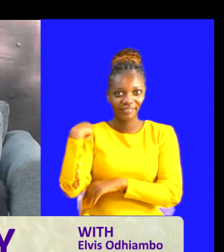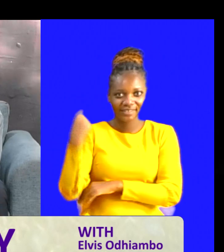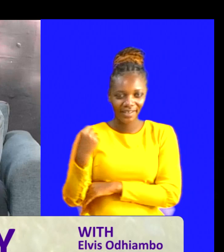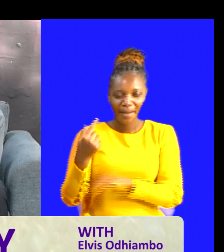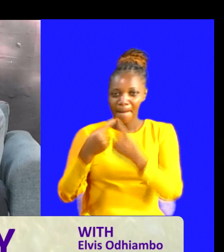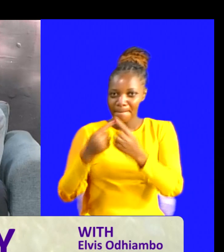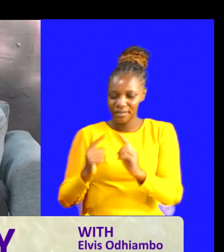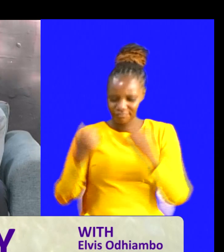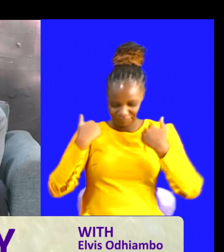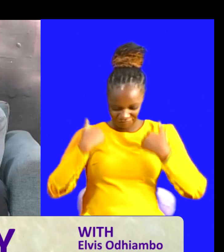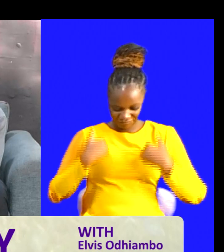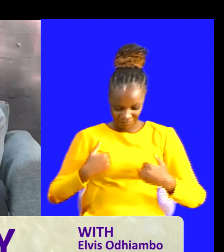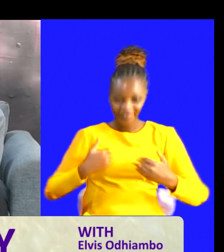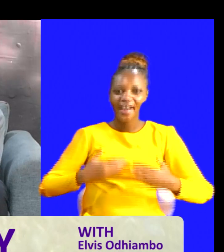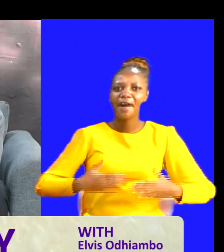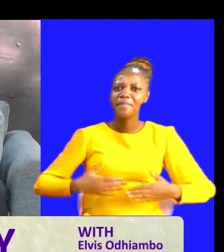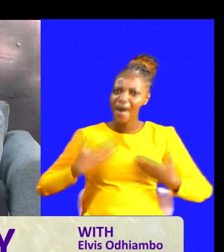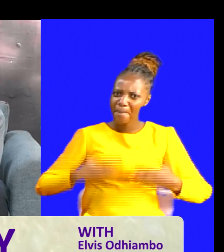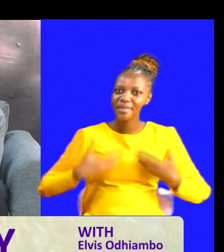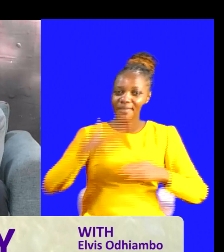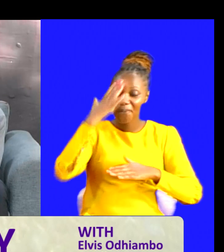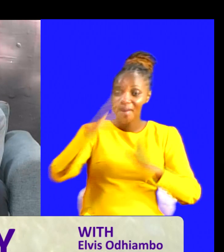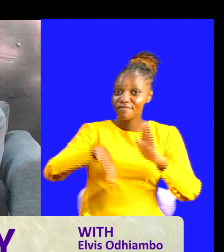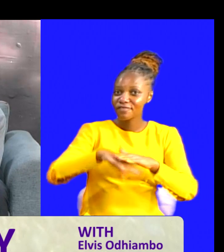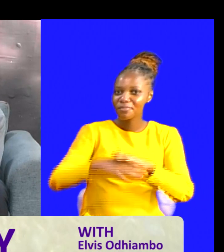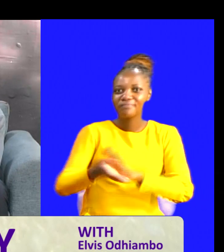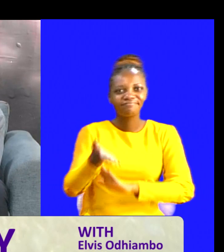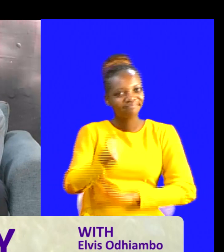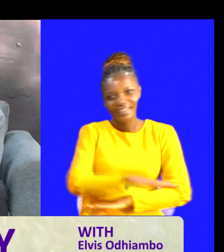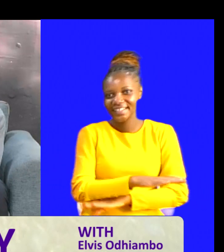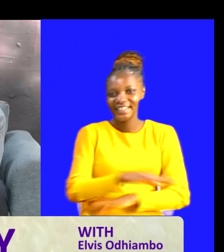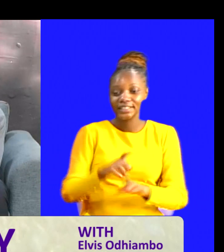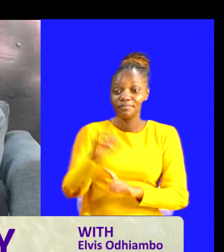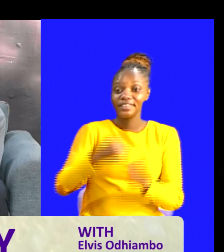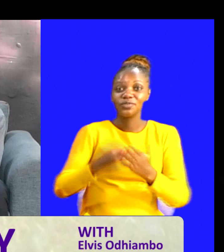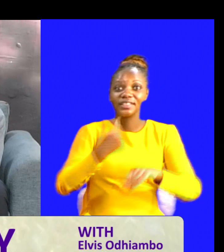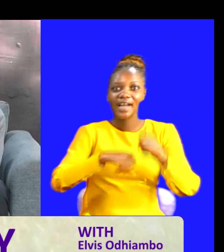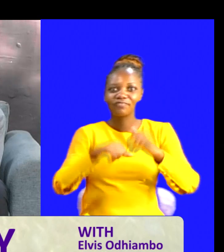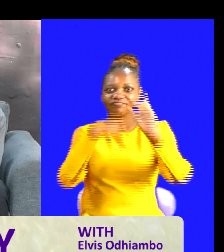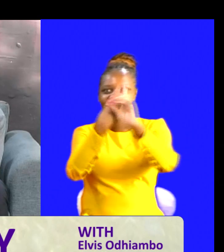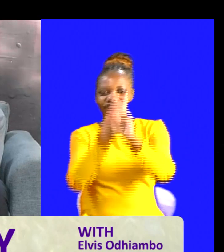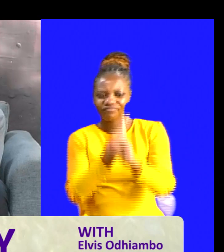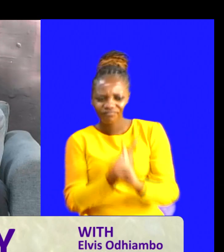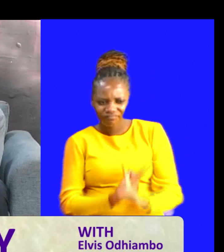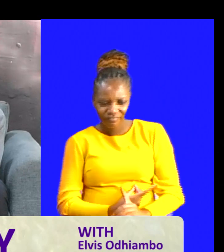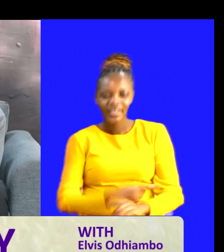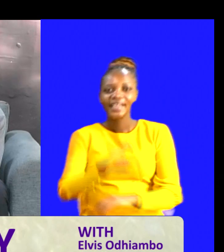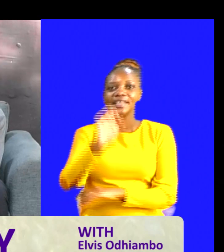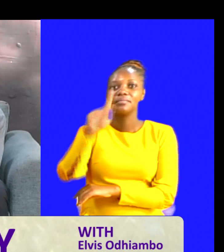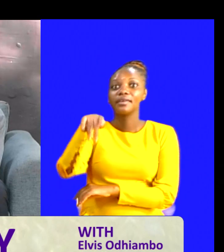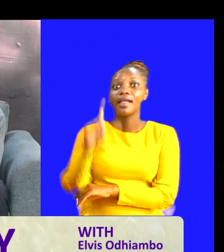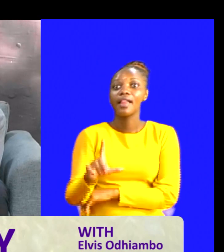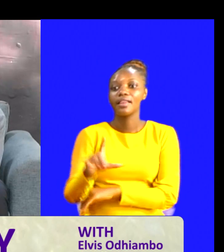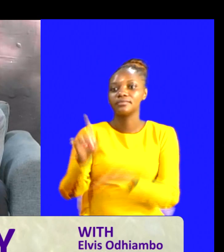generally, I'm happy, also football is back once again. This week, a lot of action, Carabao Cup, Pane, EPL, Pane,